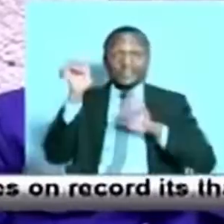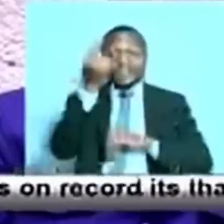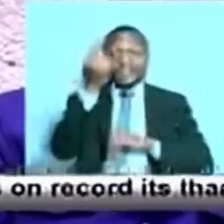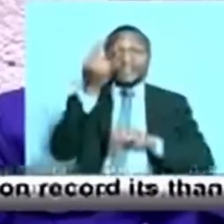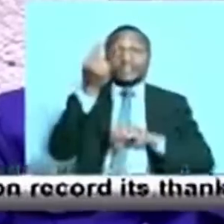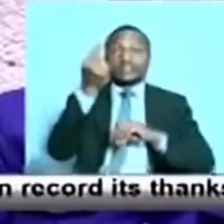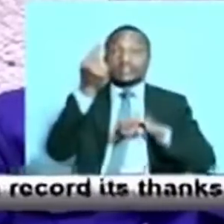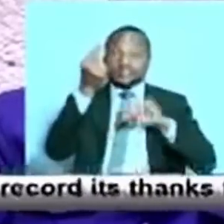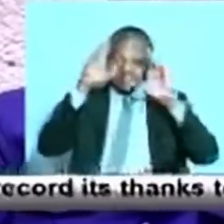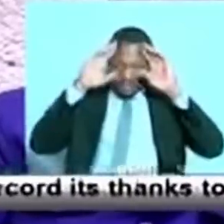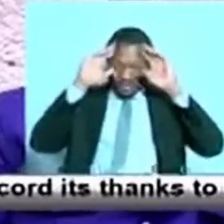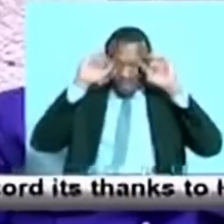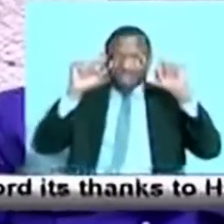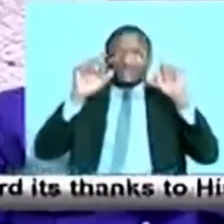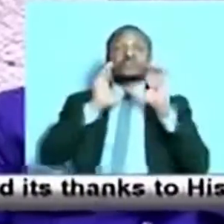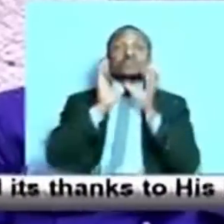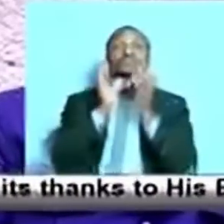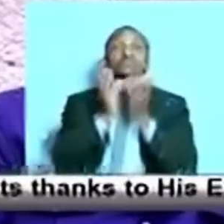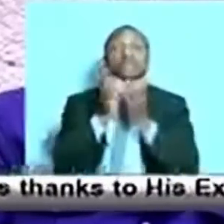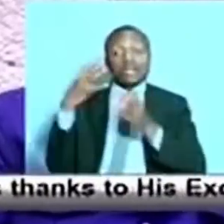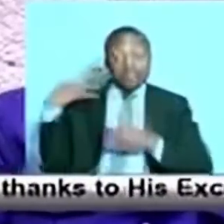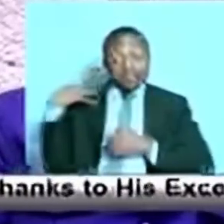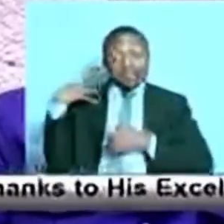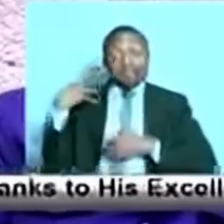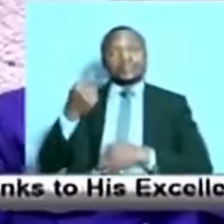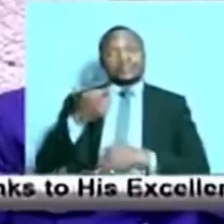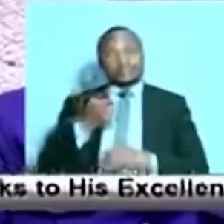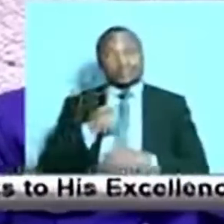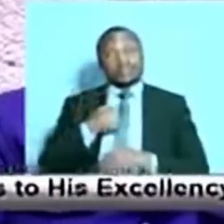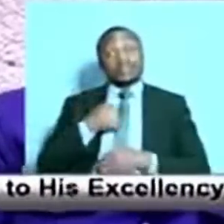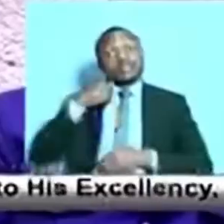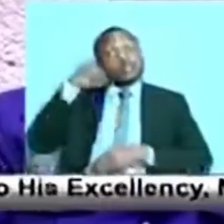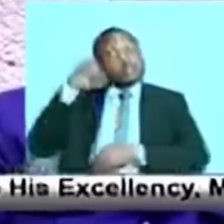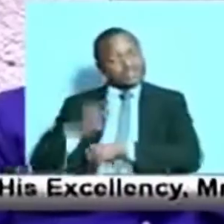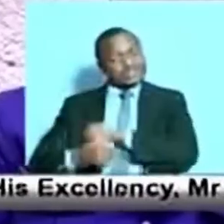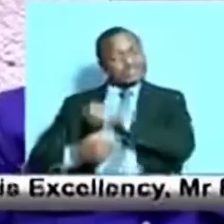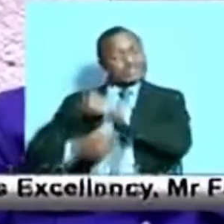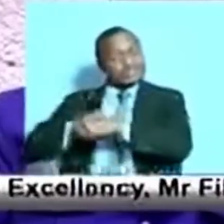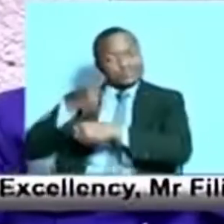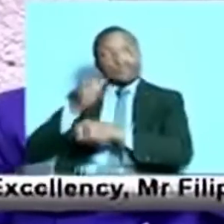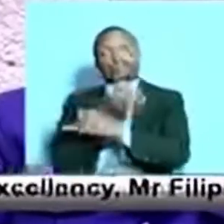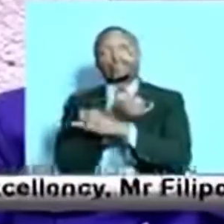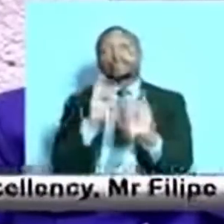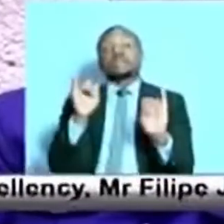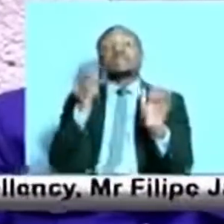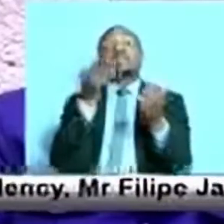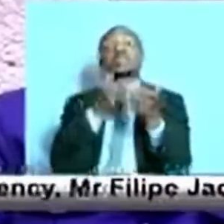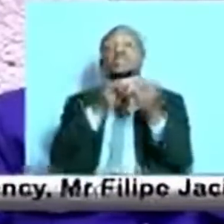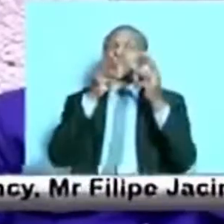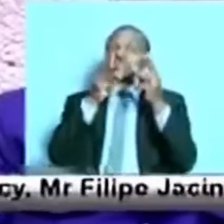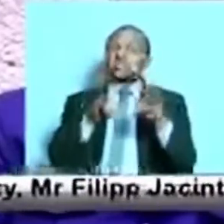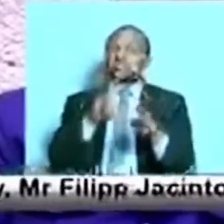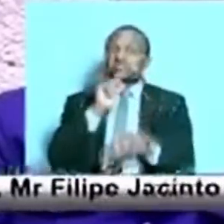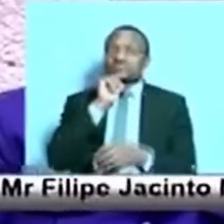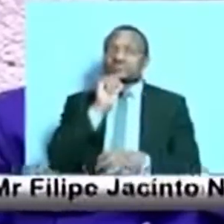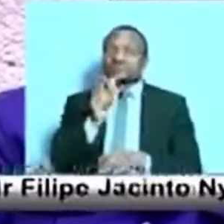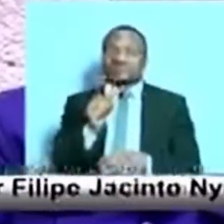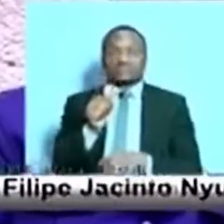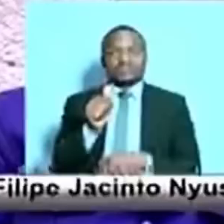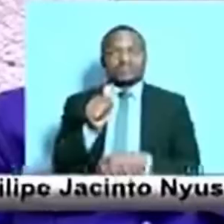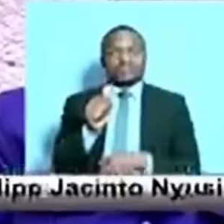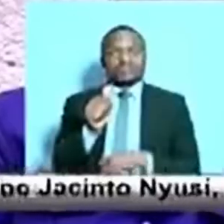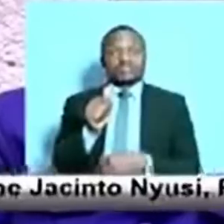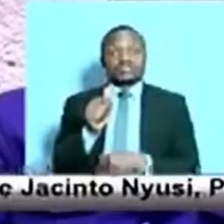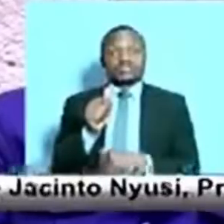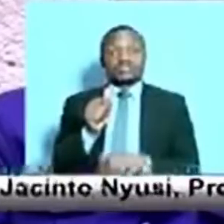it also reminded me of the struggle for independence, which in this case did not